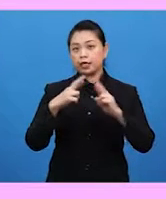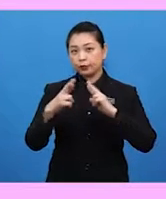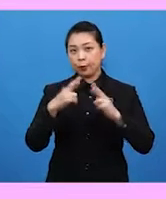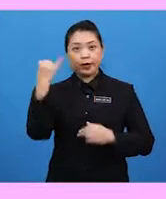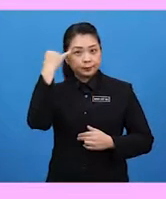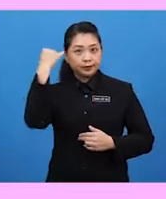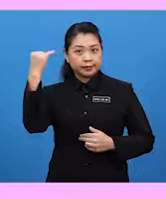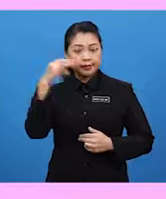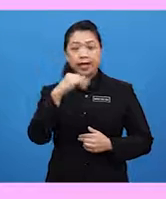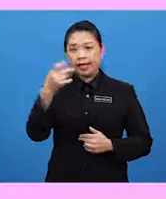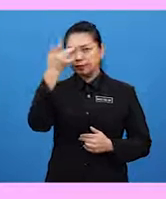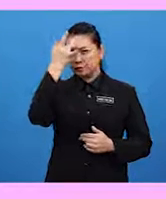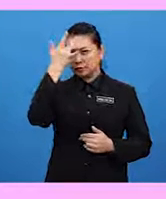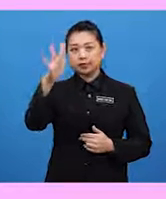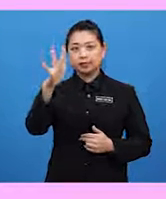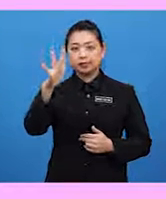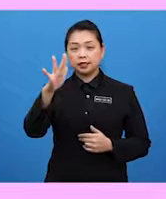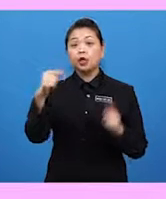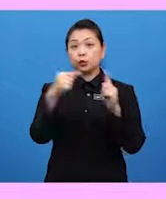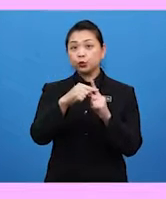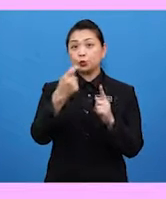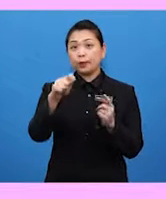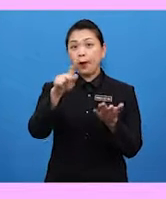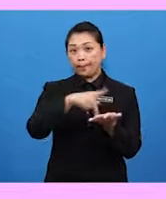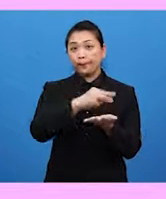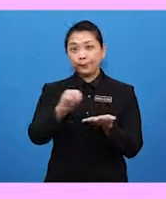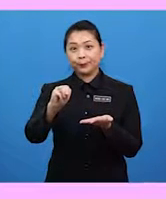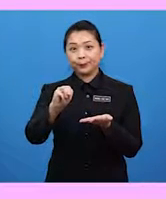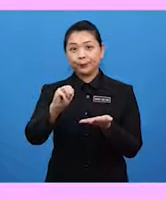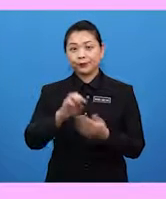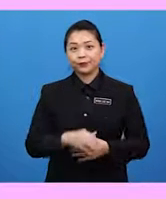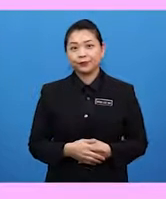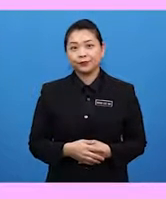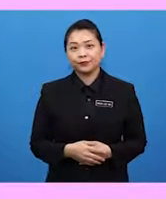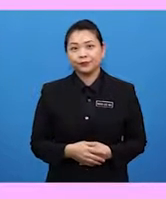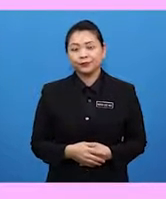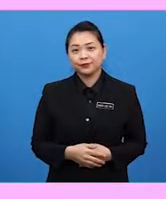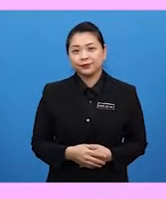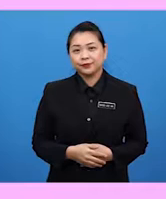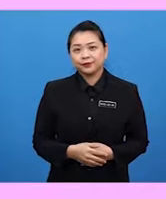imaginatively and intelligently to the poem.